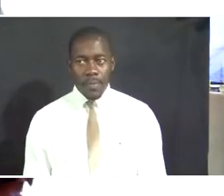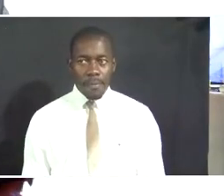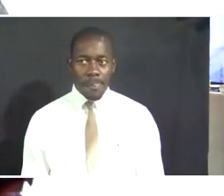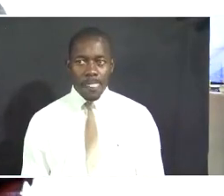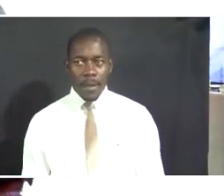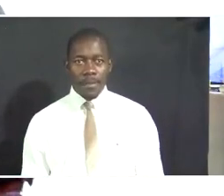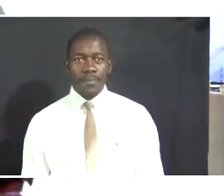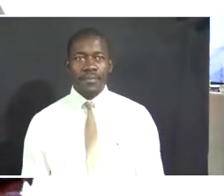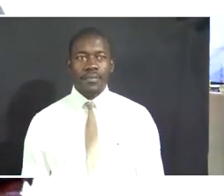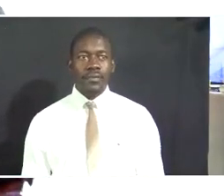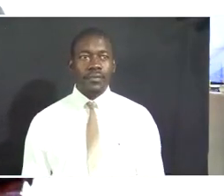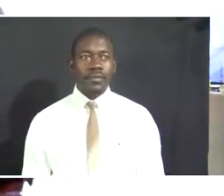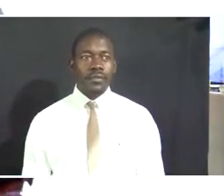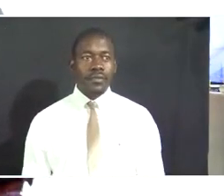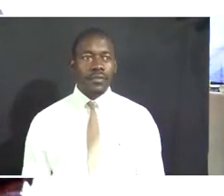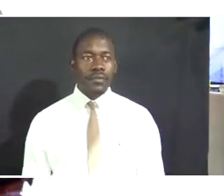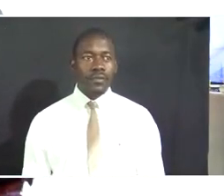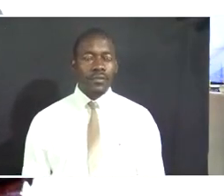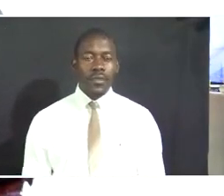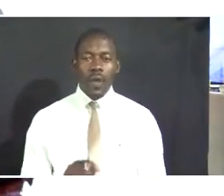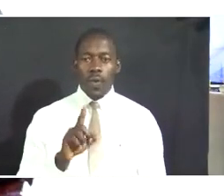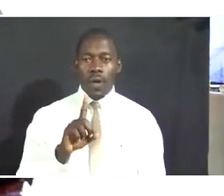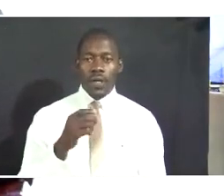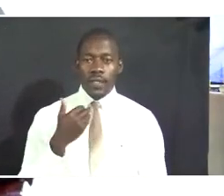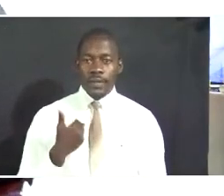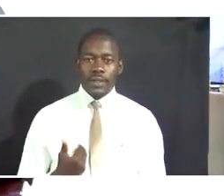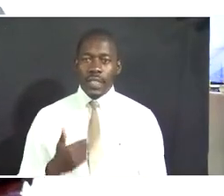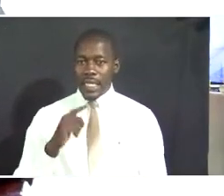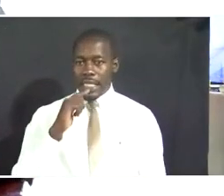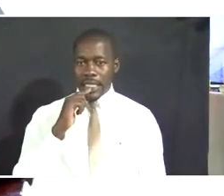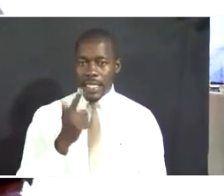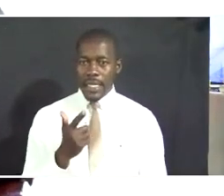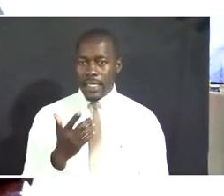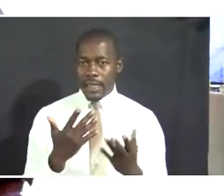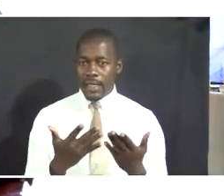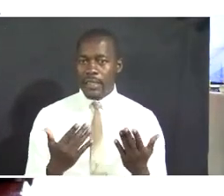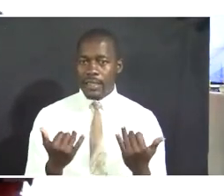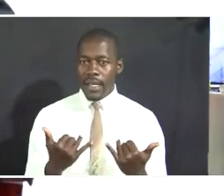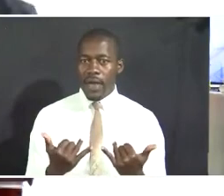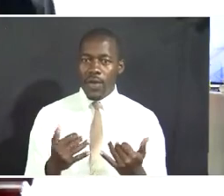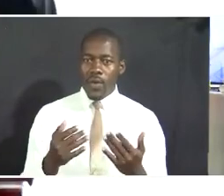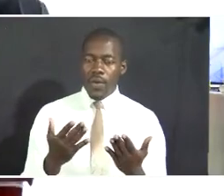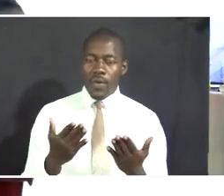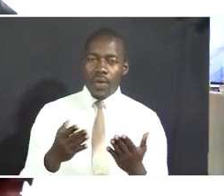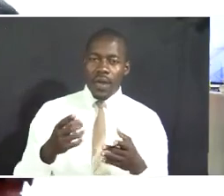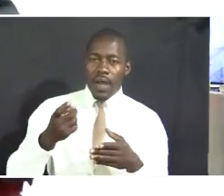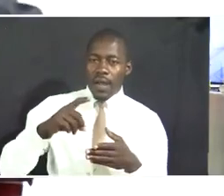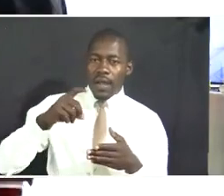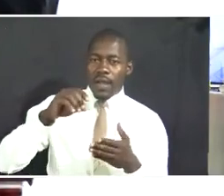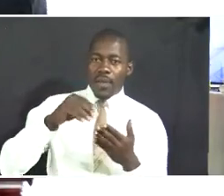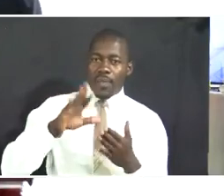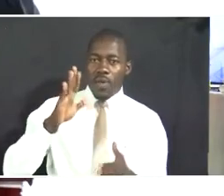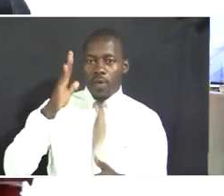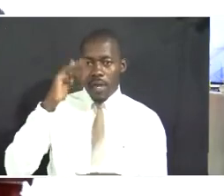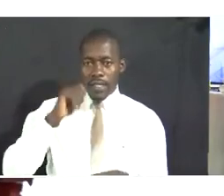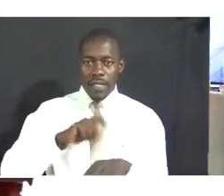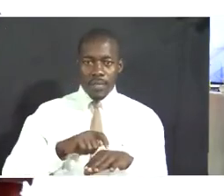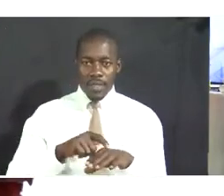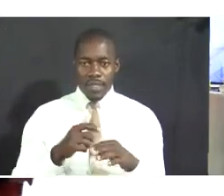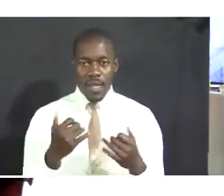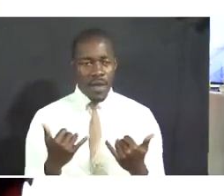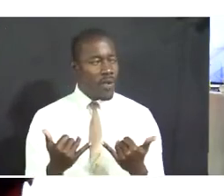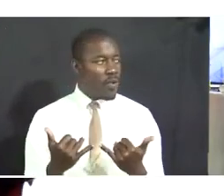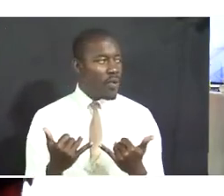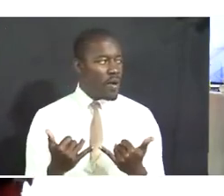these things are happening. They're increasing now because the time is nigh. It is happening more now than it used to